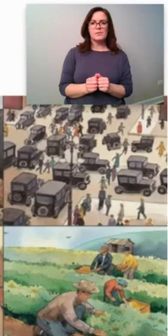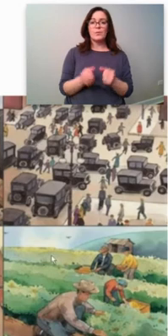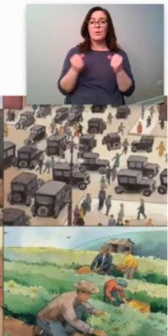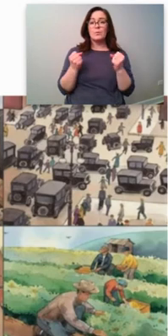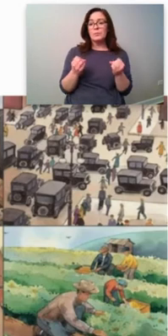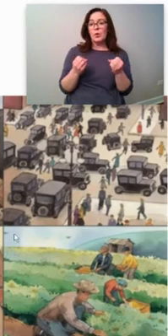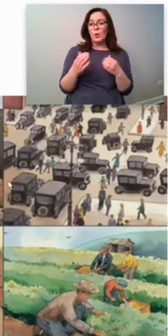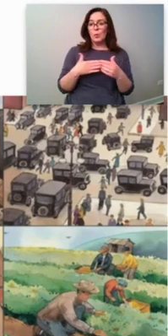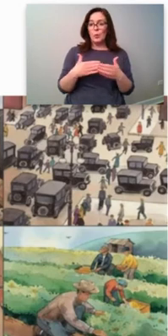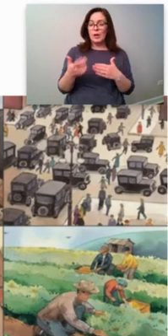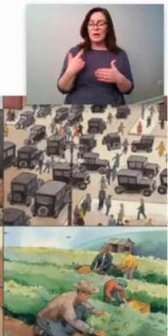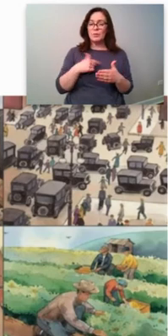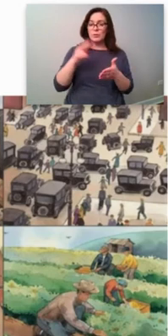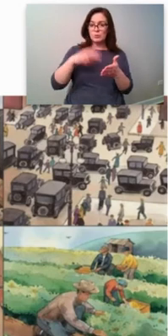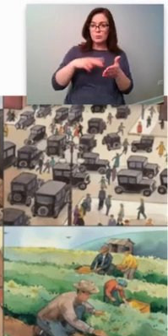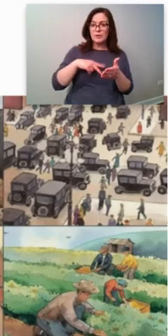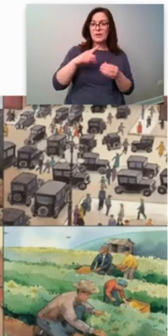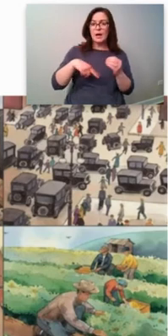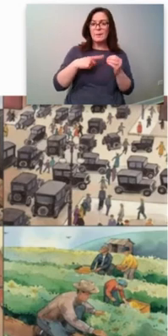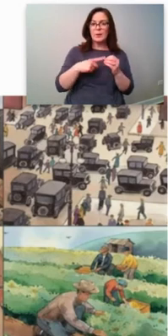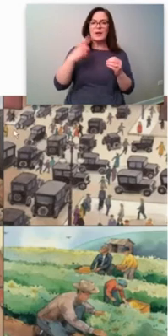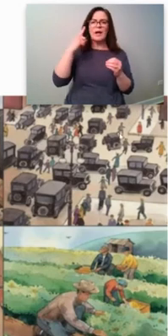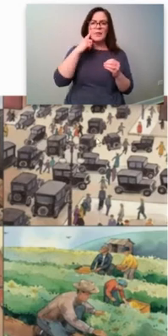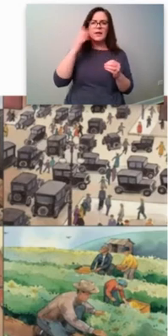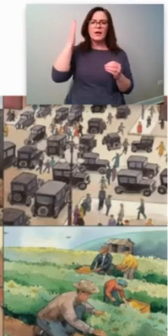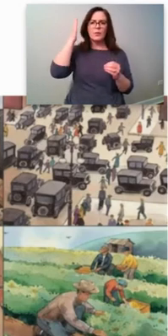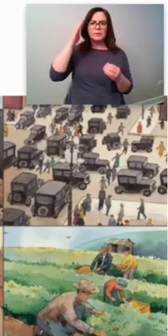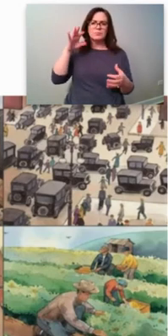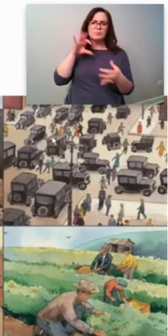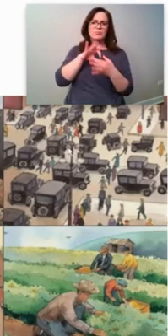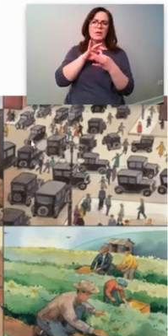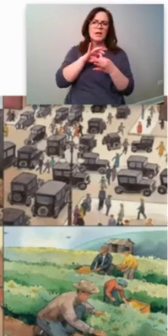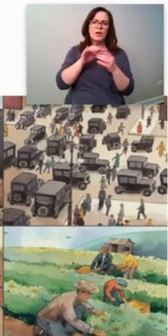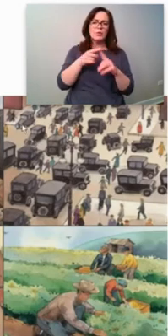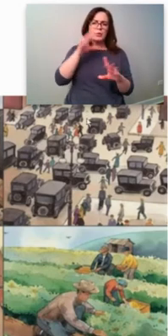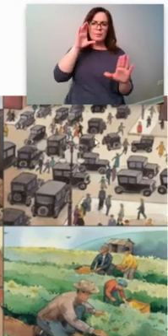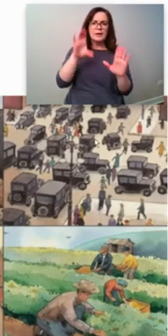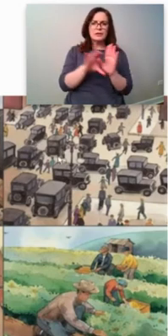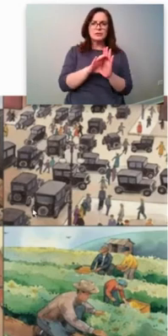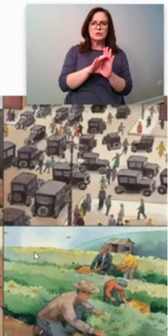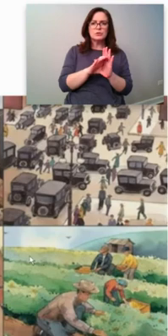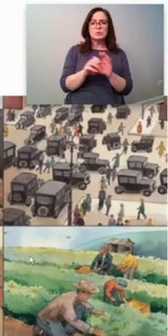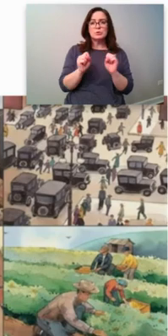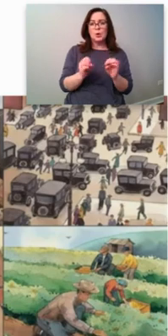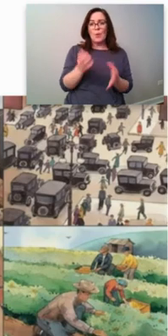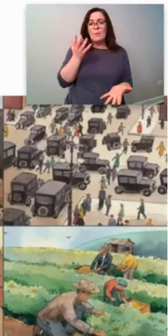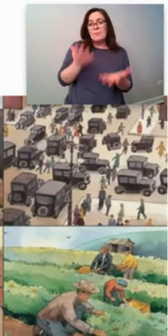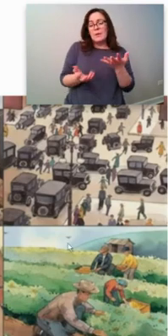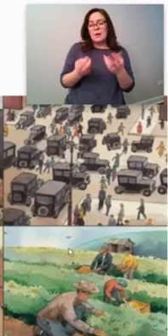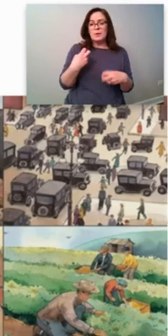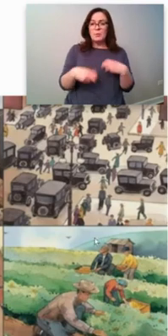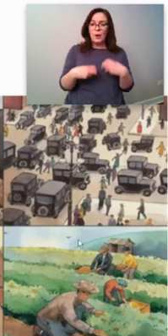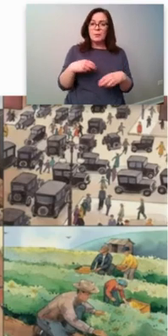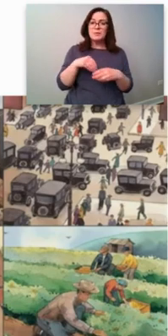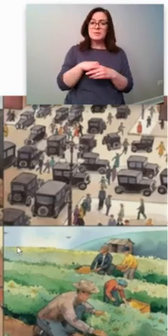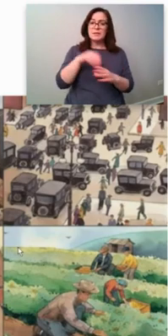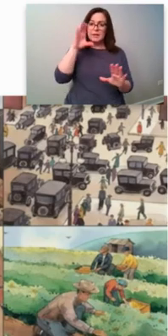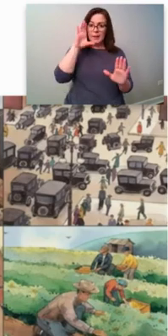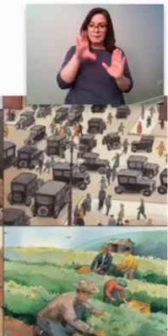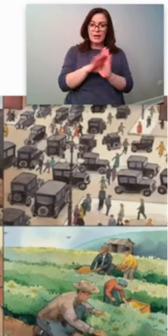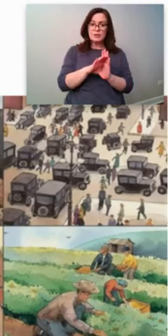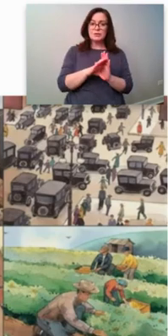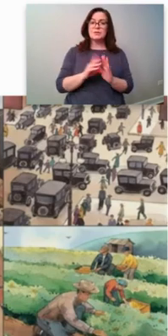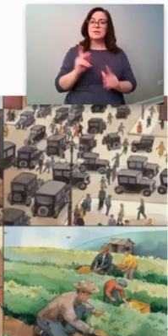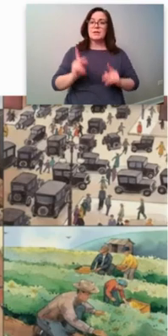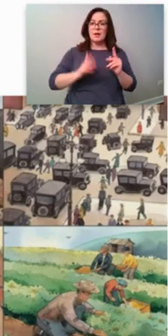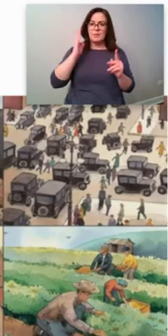read about, I think it has to do with these pictures. So maybe there's some problems in these pictures that people are going to